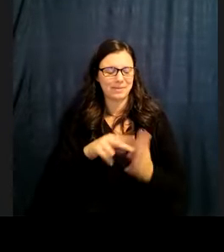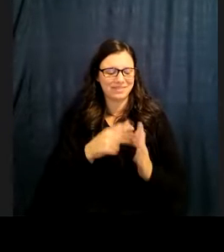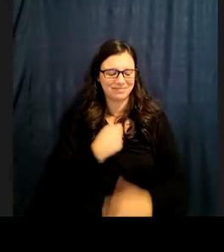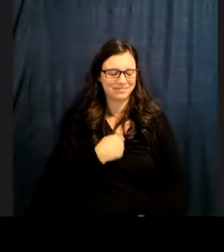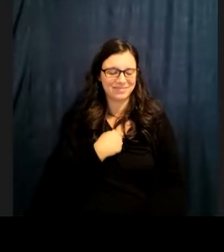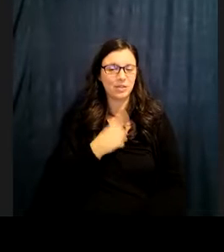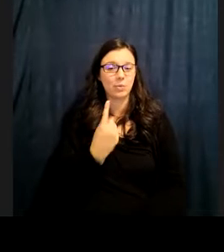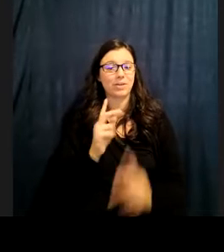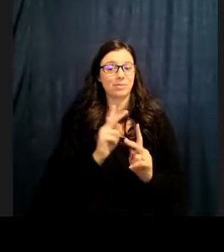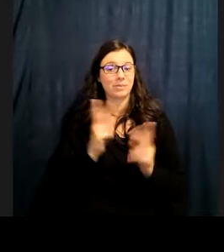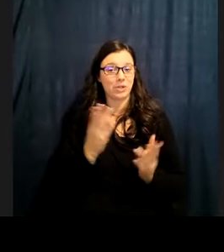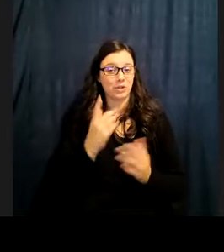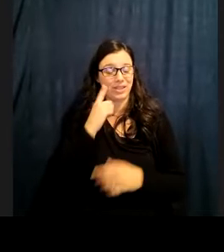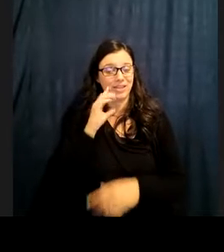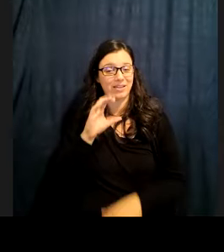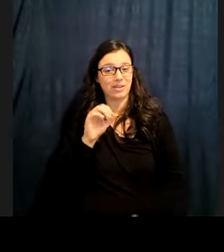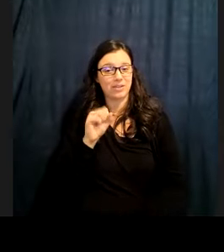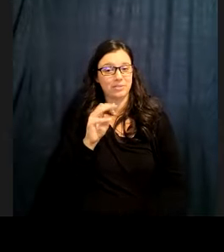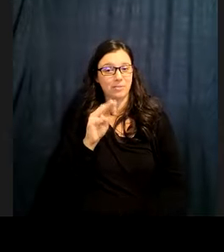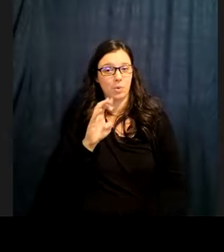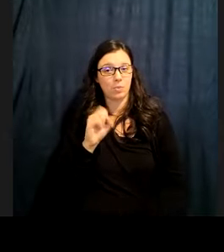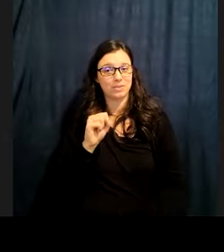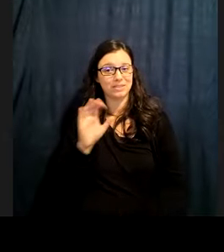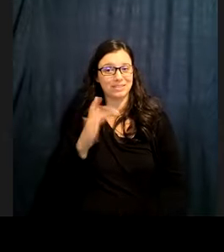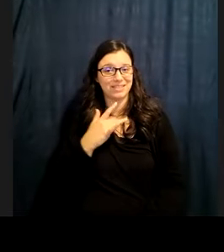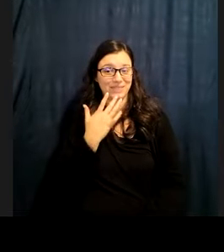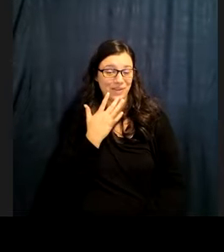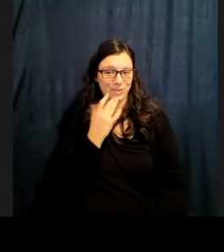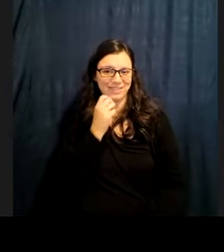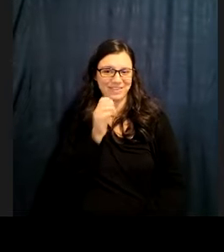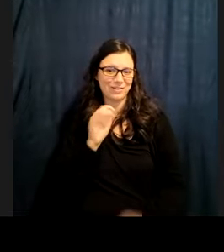one of the people thinks that Cosmos' favorite was You'll Adjust.